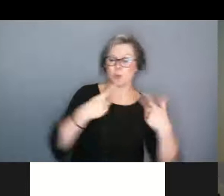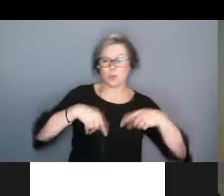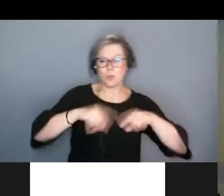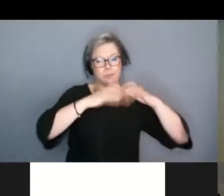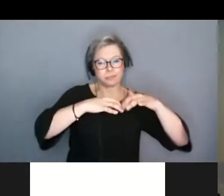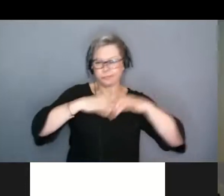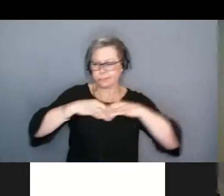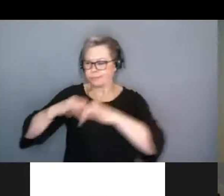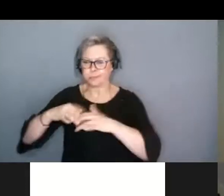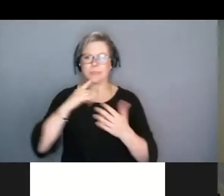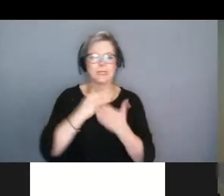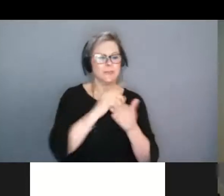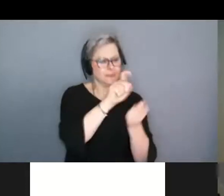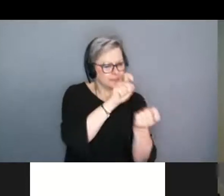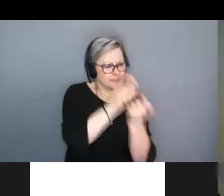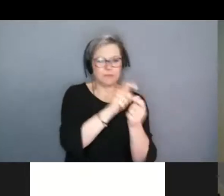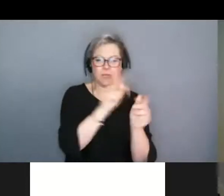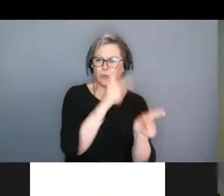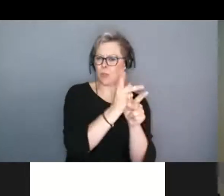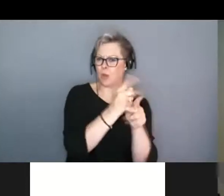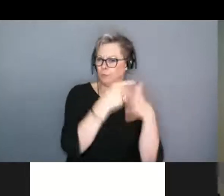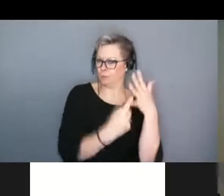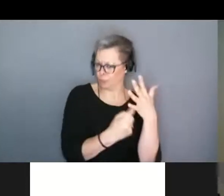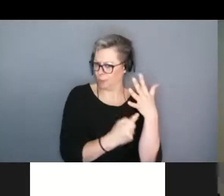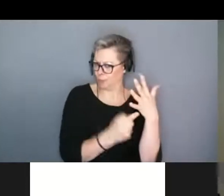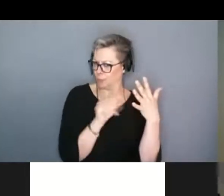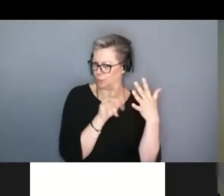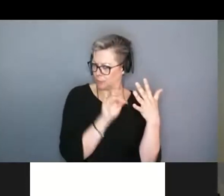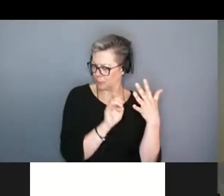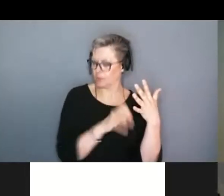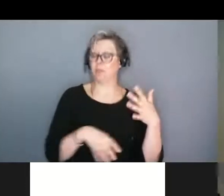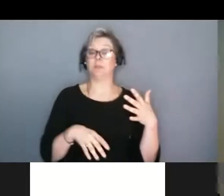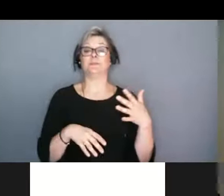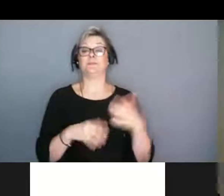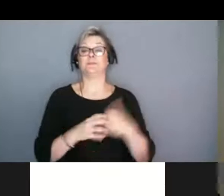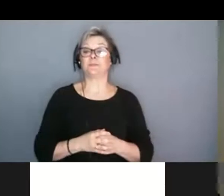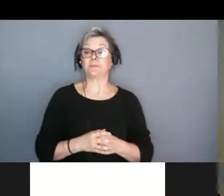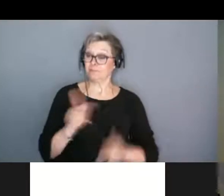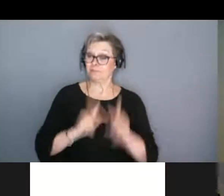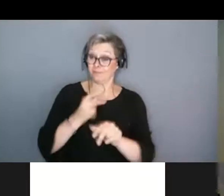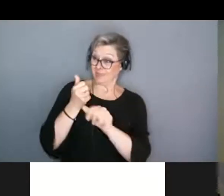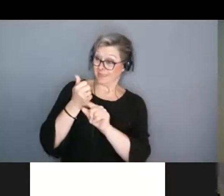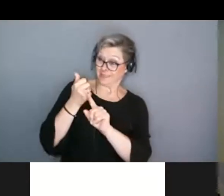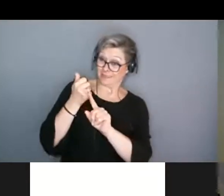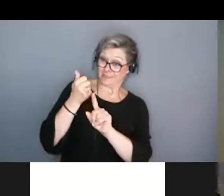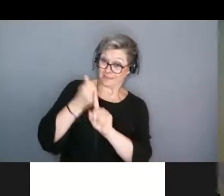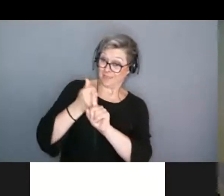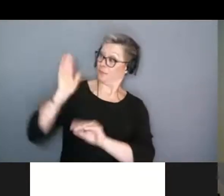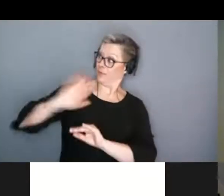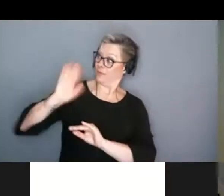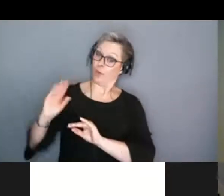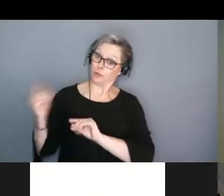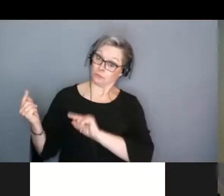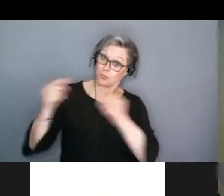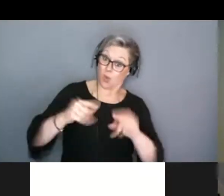abuse and invited the resource people who would normally be at a live show to come together and have that conversation and answer